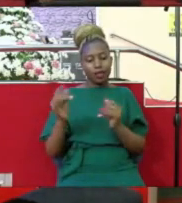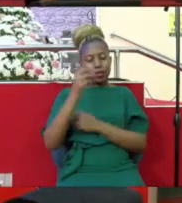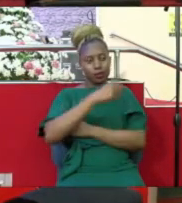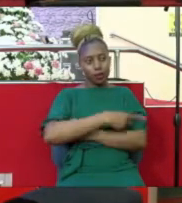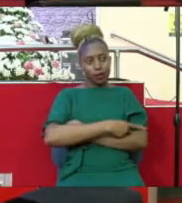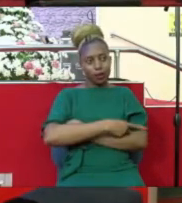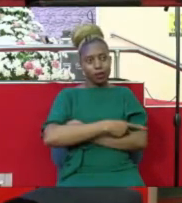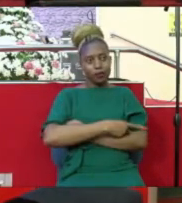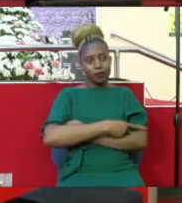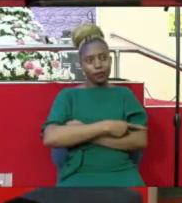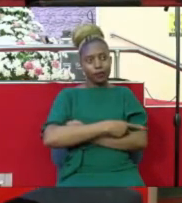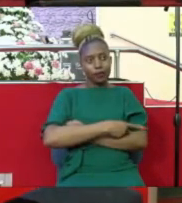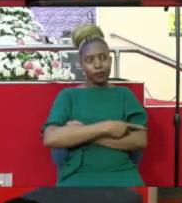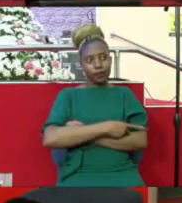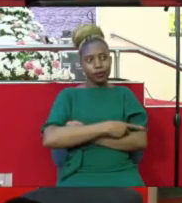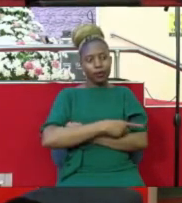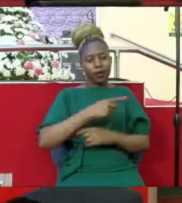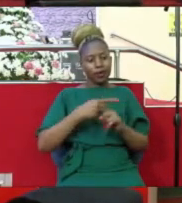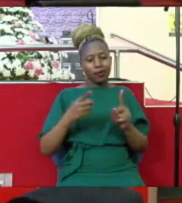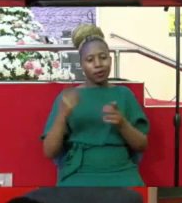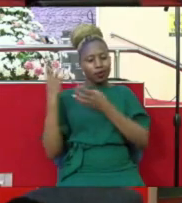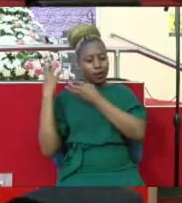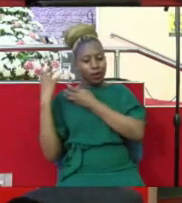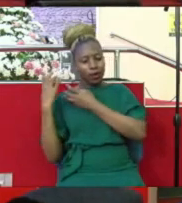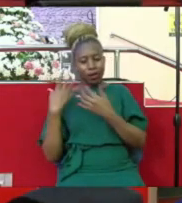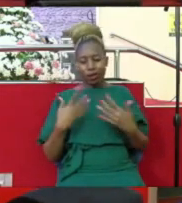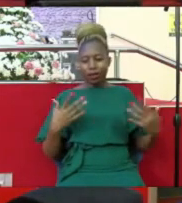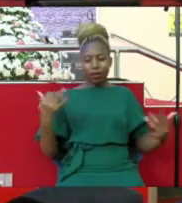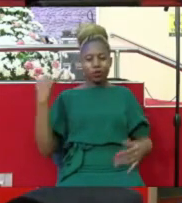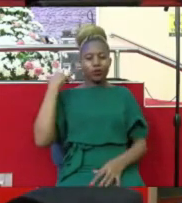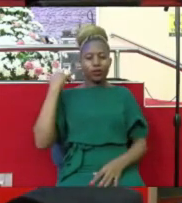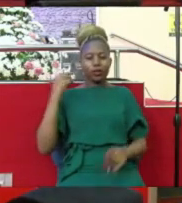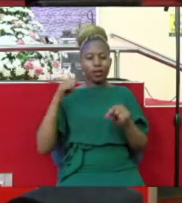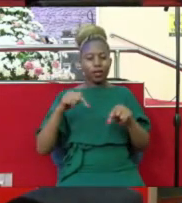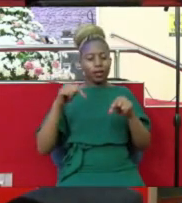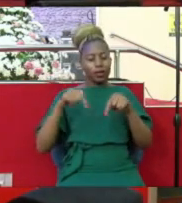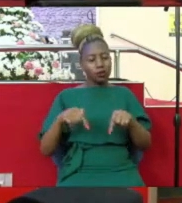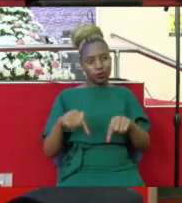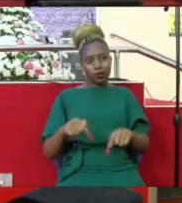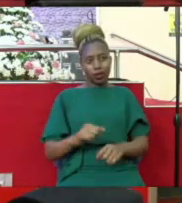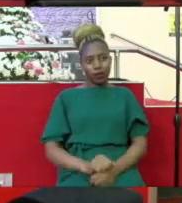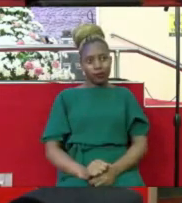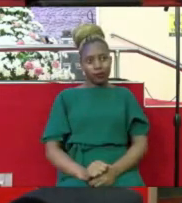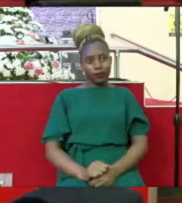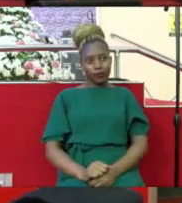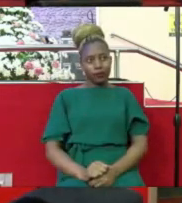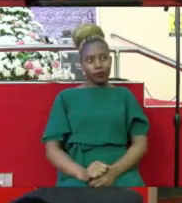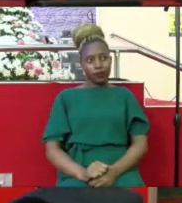ni siku mpya. But we are carrying the things of yesterday into today. Tunabeba mambo ya jana kwenye siku